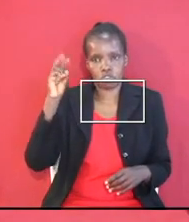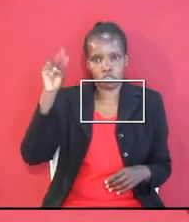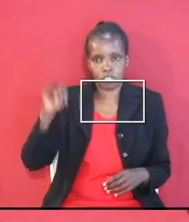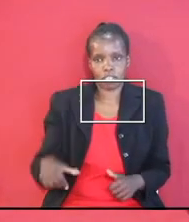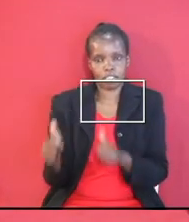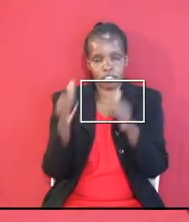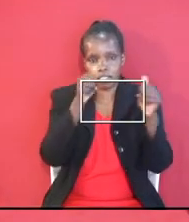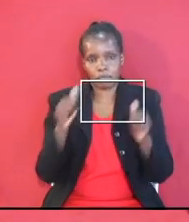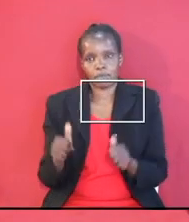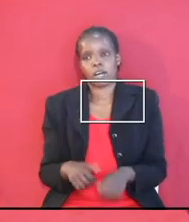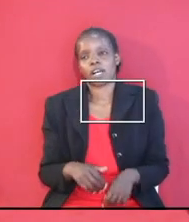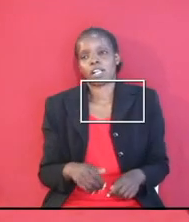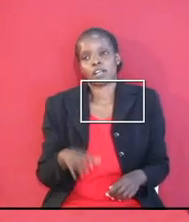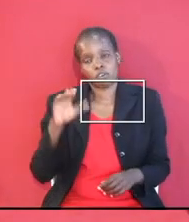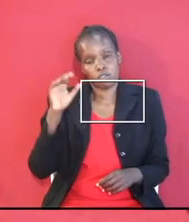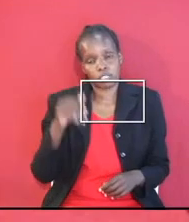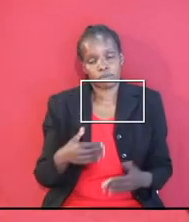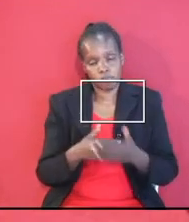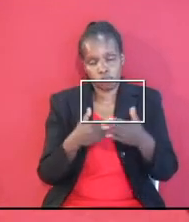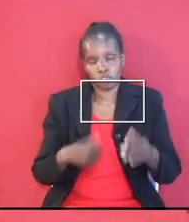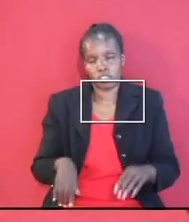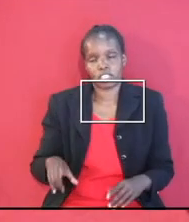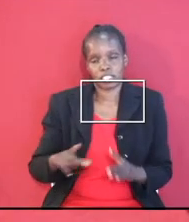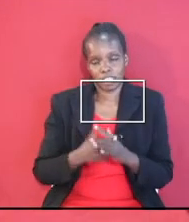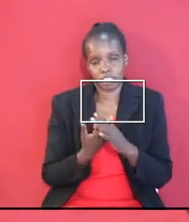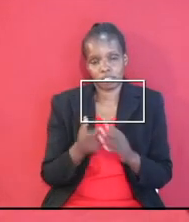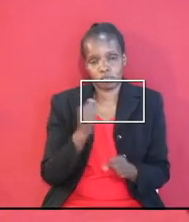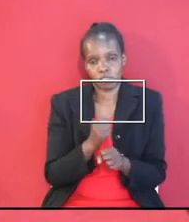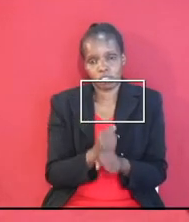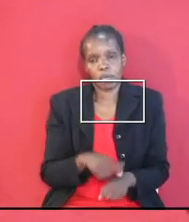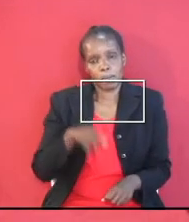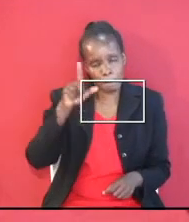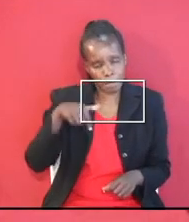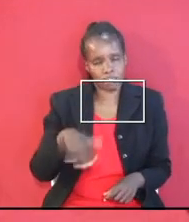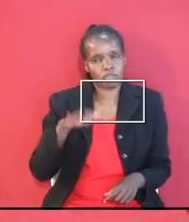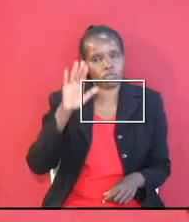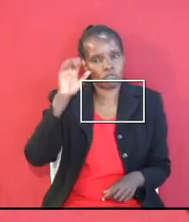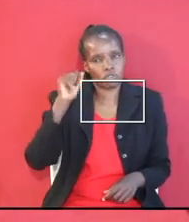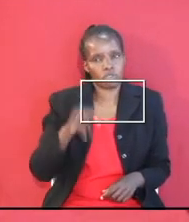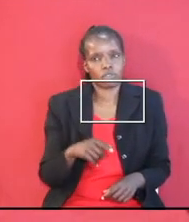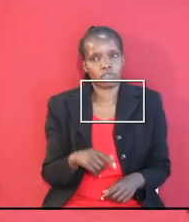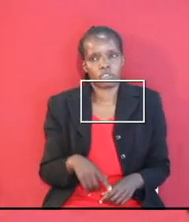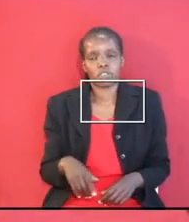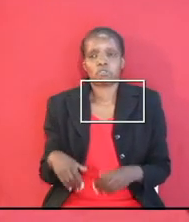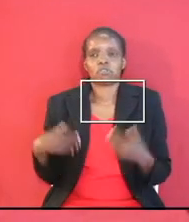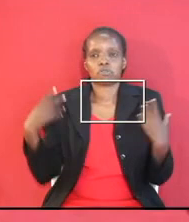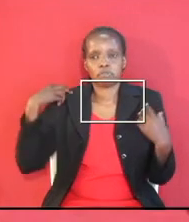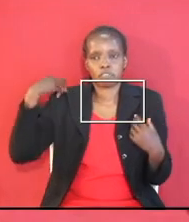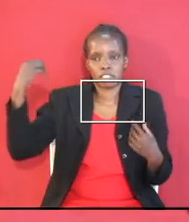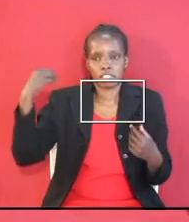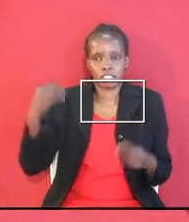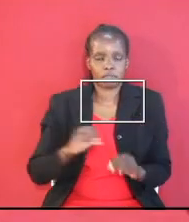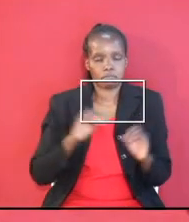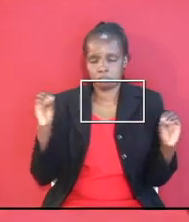Samuel. Before God makes work with you in the vineyard, you must receive a call. Usijipeleke tu mbiombia ati hata mimi nimefuata.